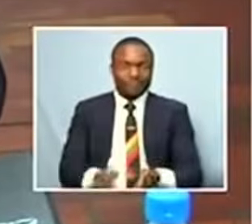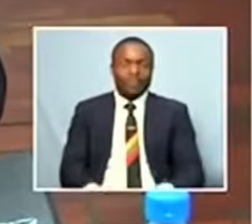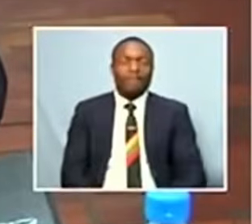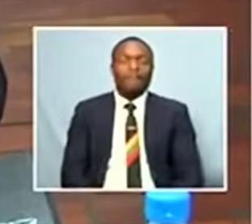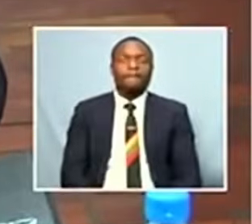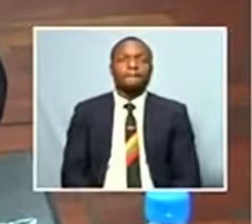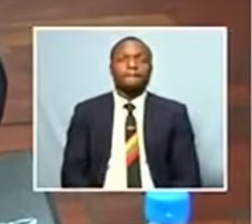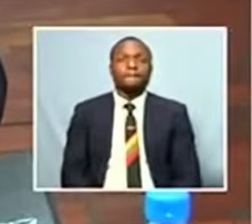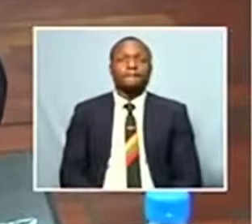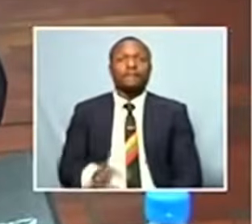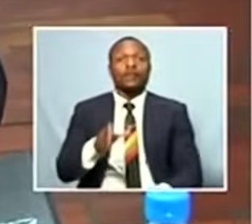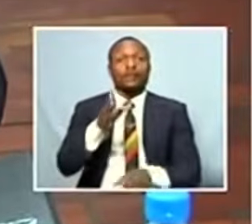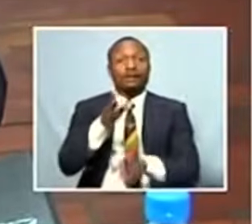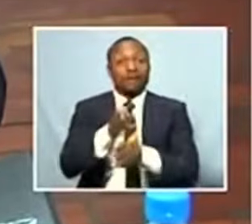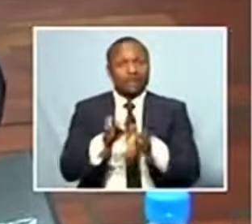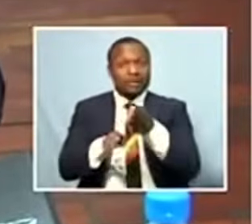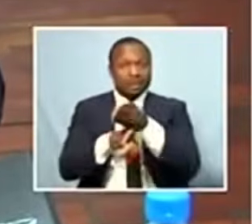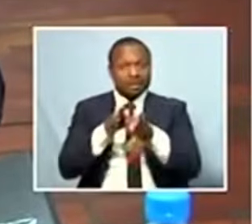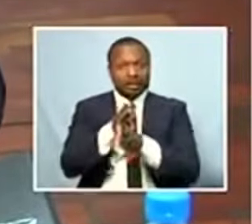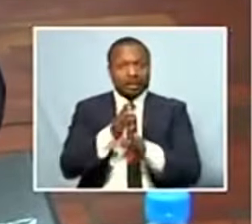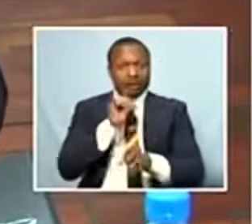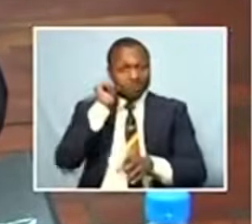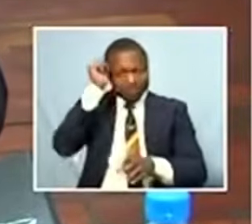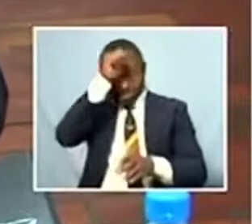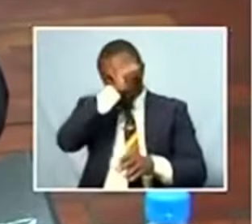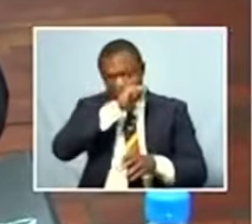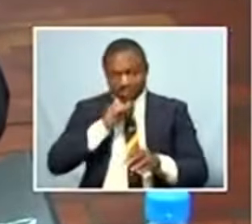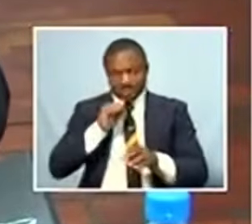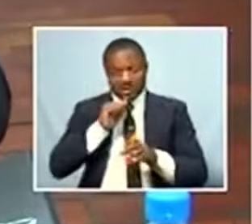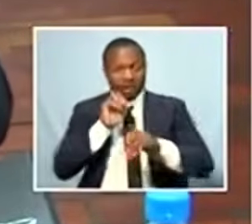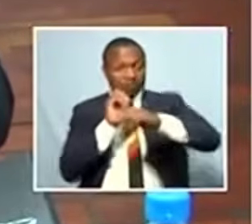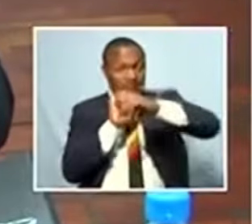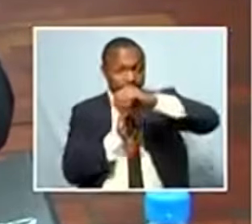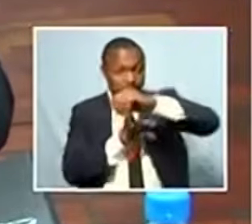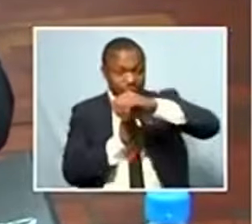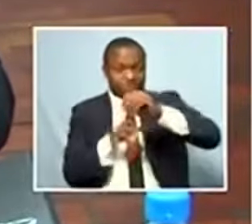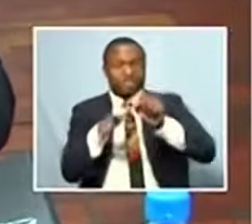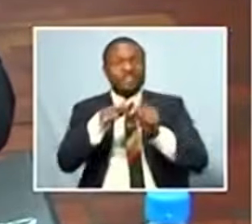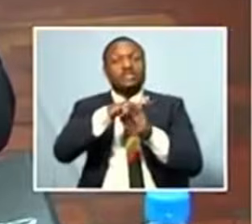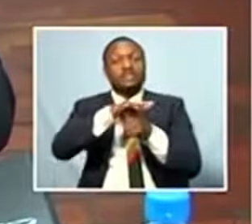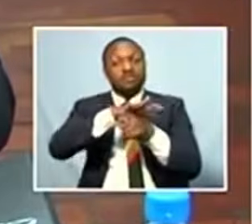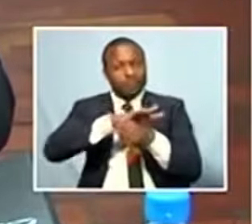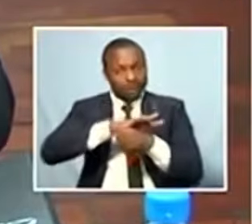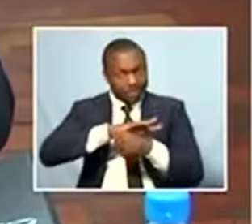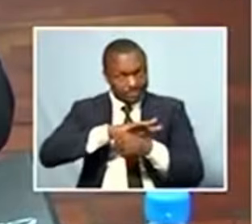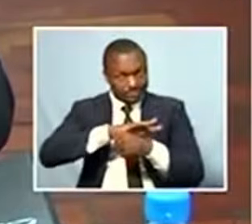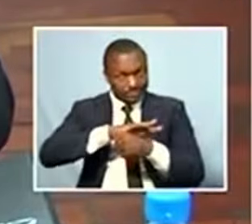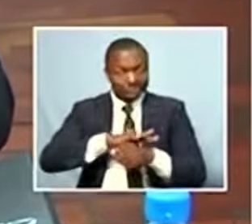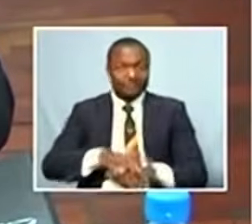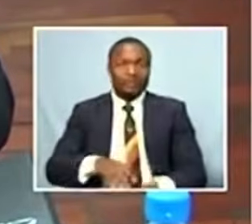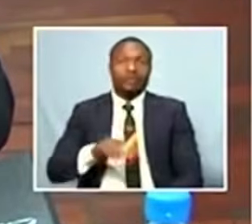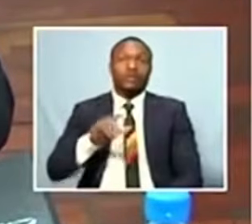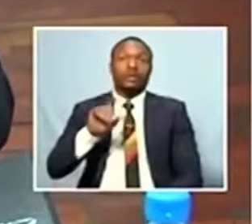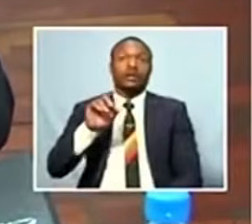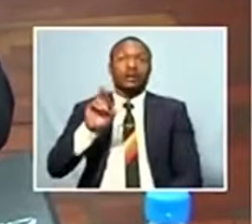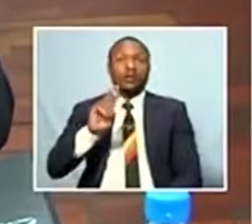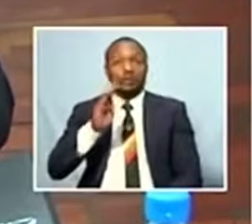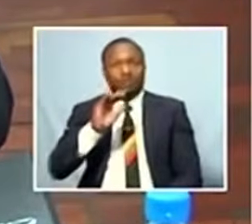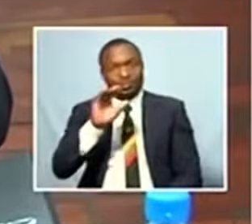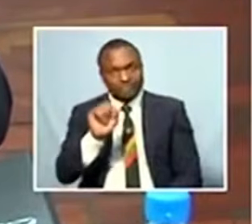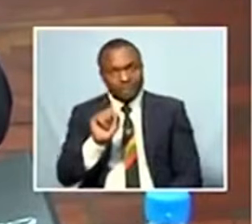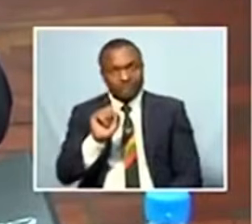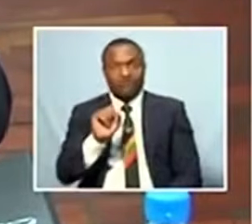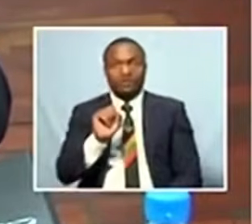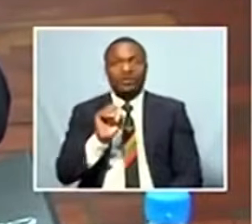Construction for Africa, which is doing a dam in Siavonga, Rubyways